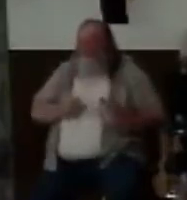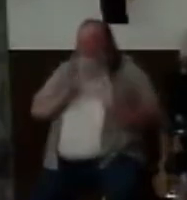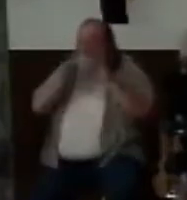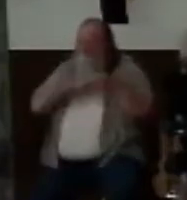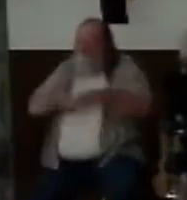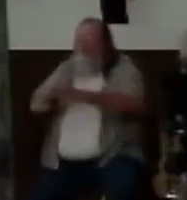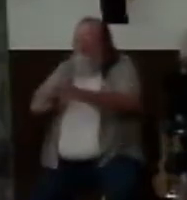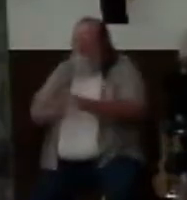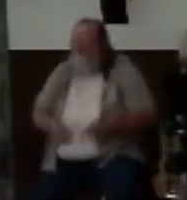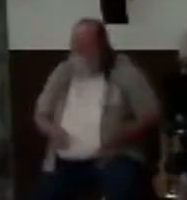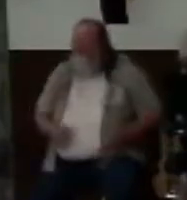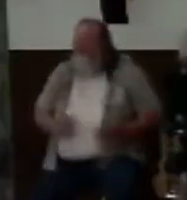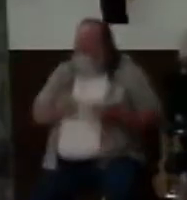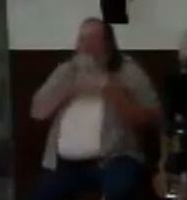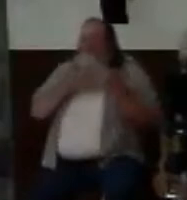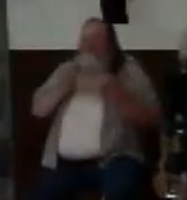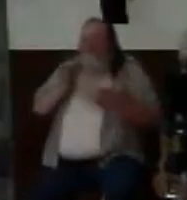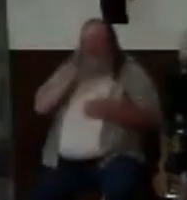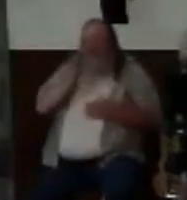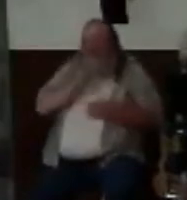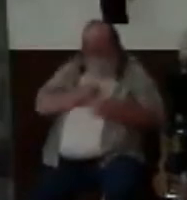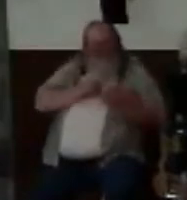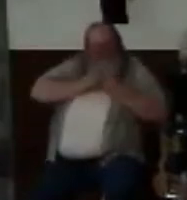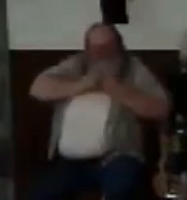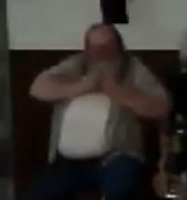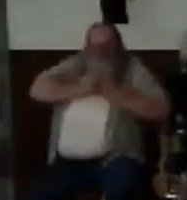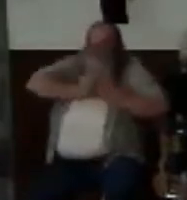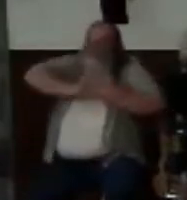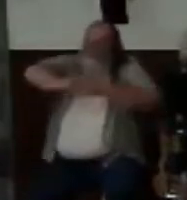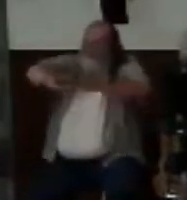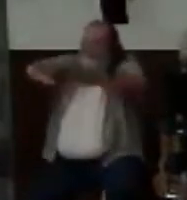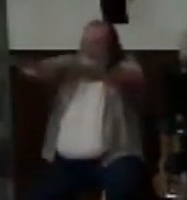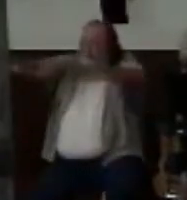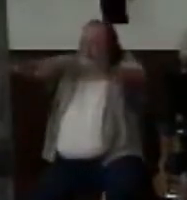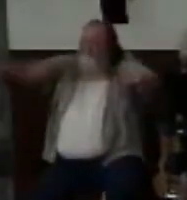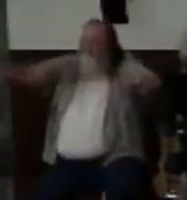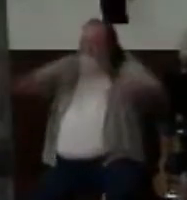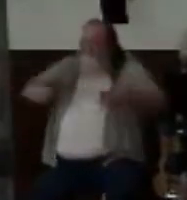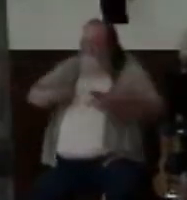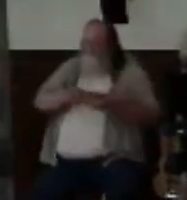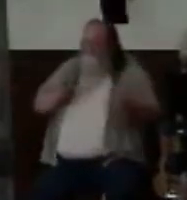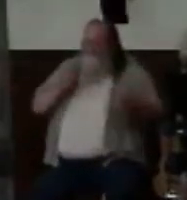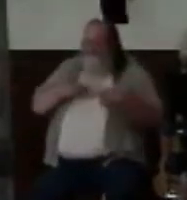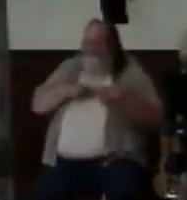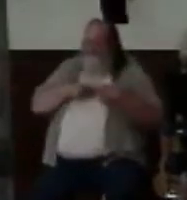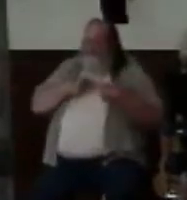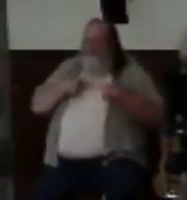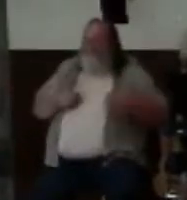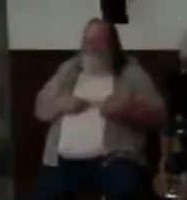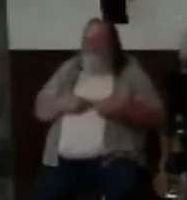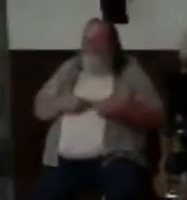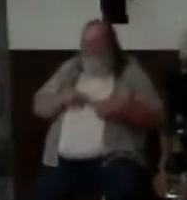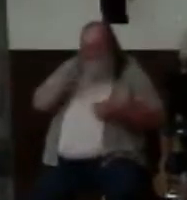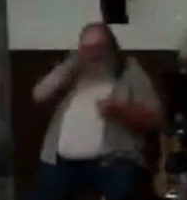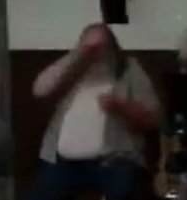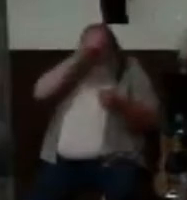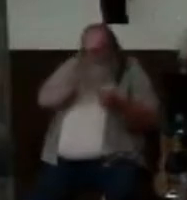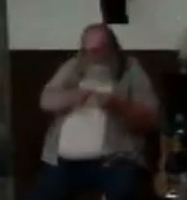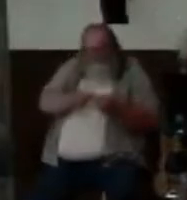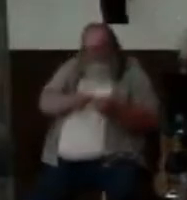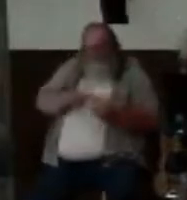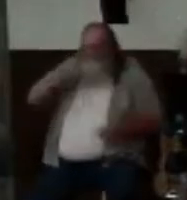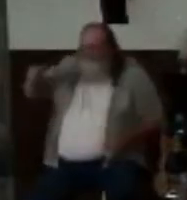flow from his heart. It's our encouragement to memorize new scriptures, pray